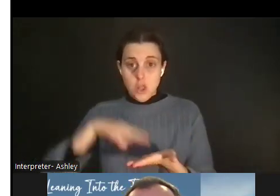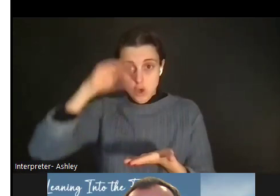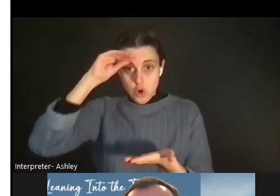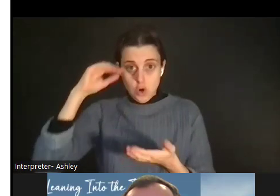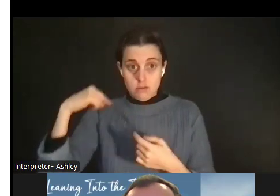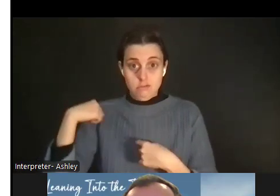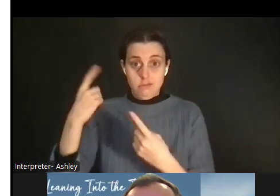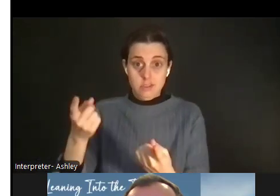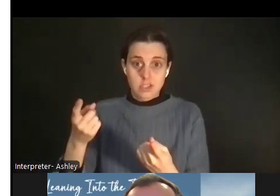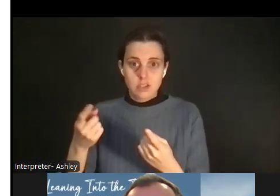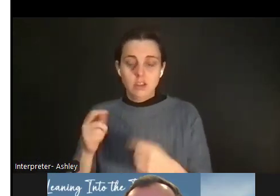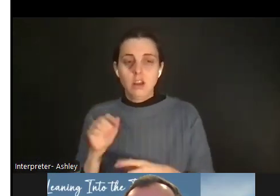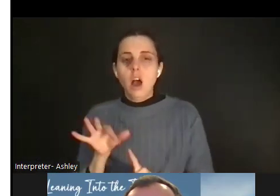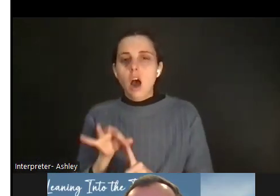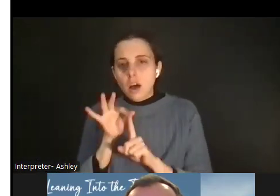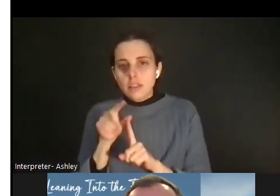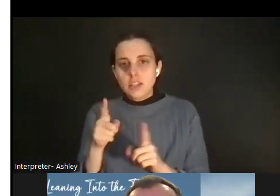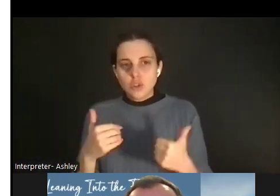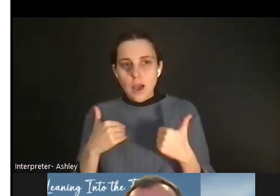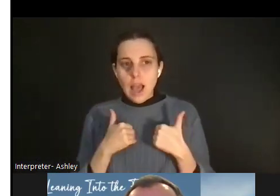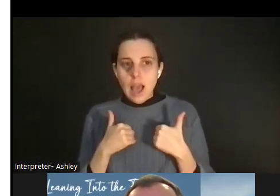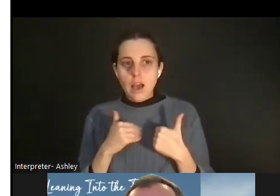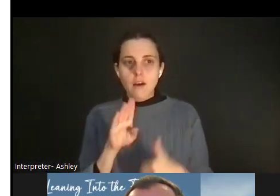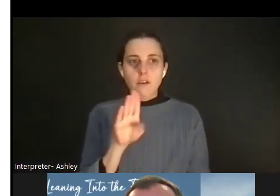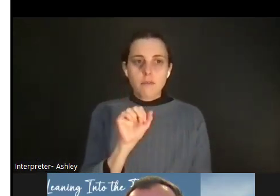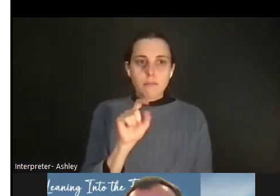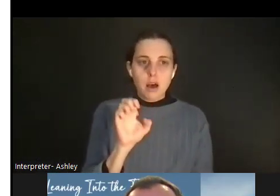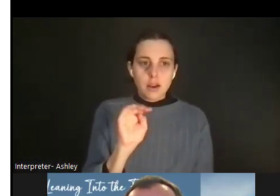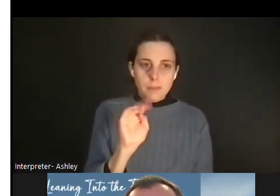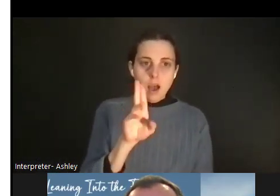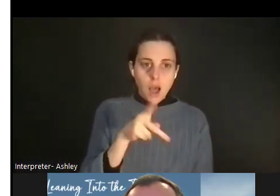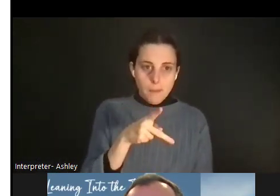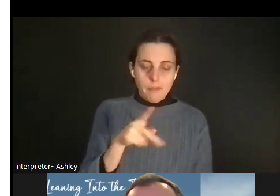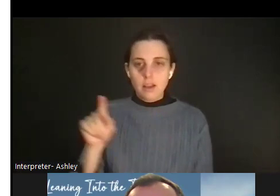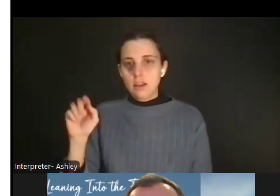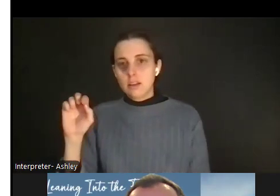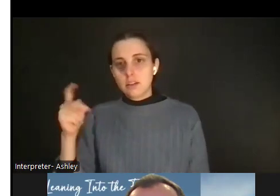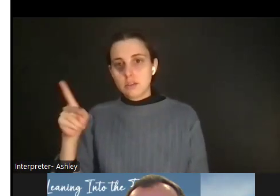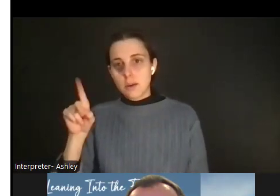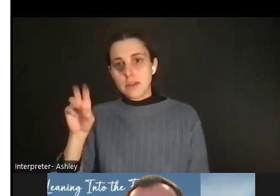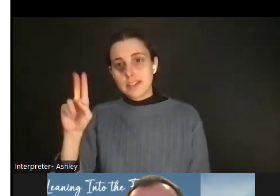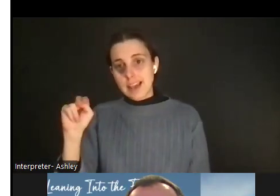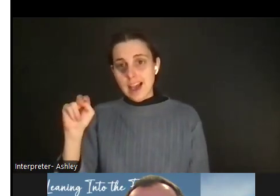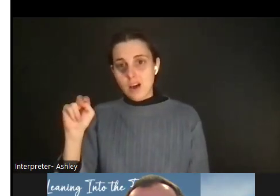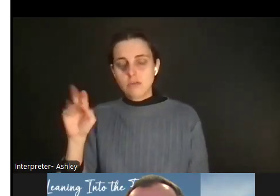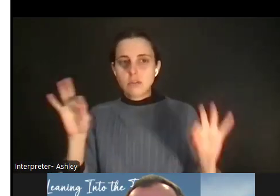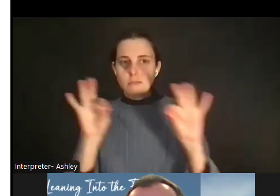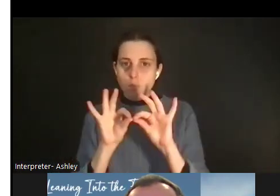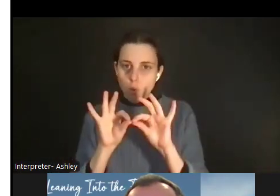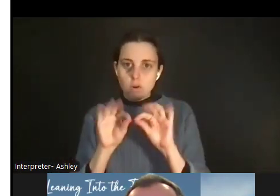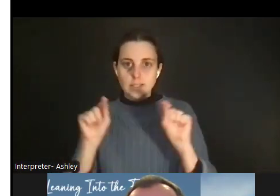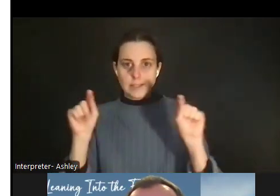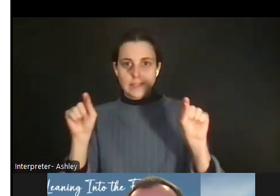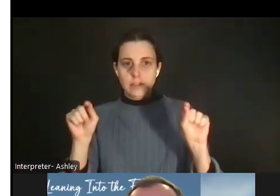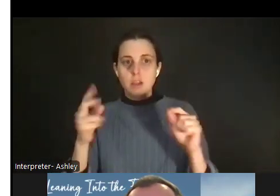implementation is, unless you have bottom up and top down bridged, if you don't do both at the same time,